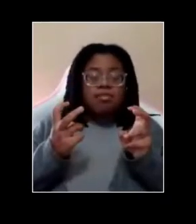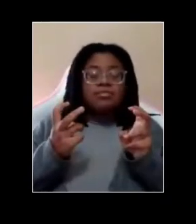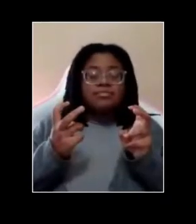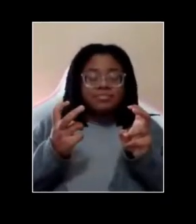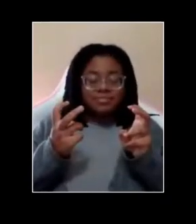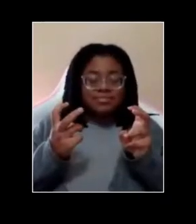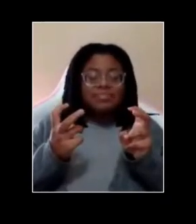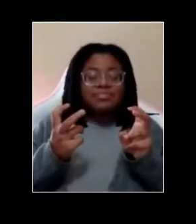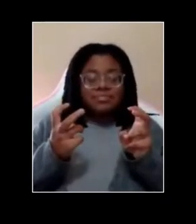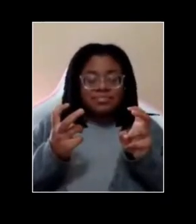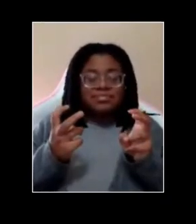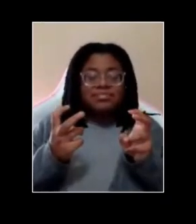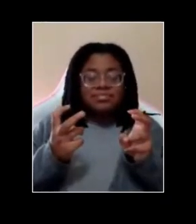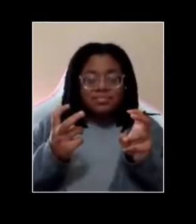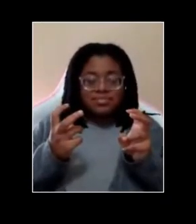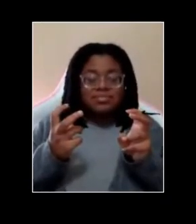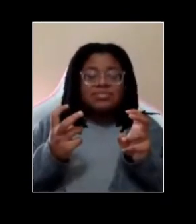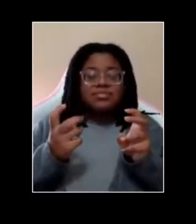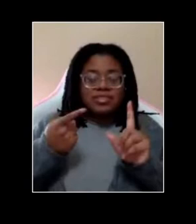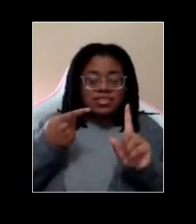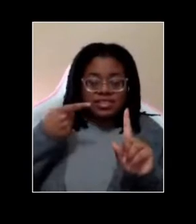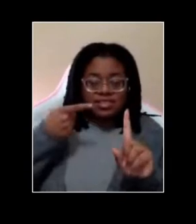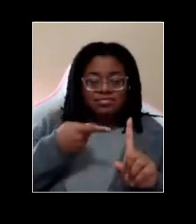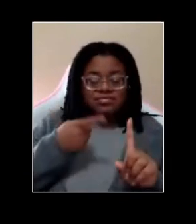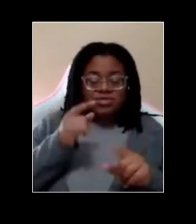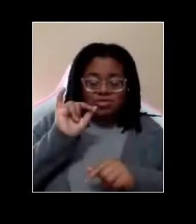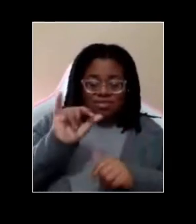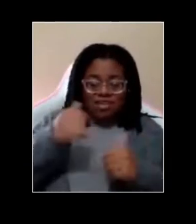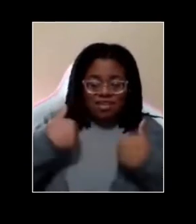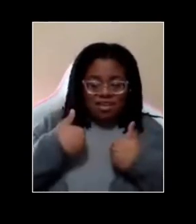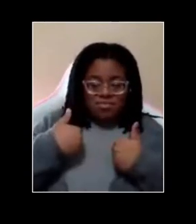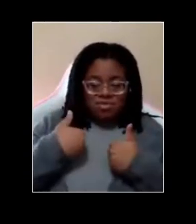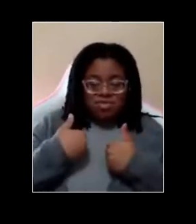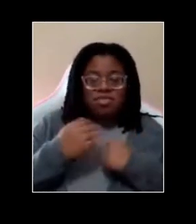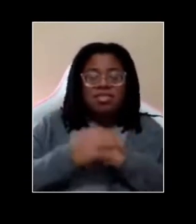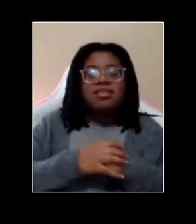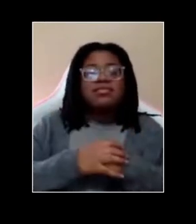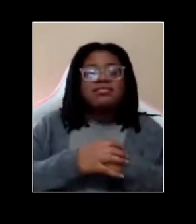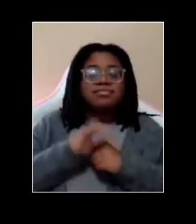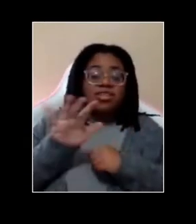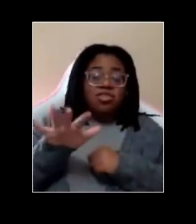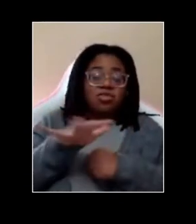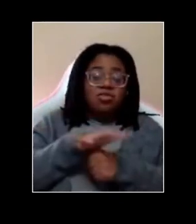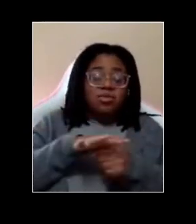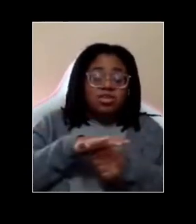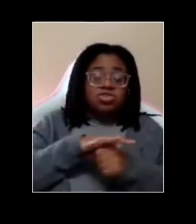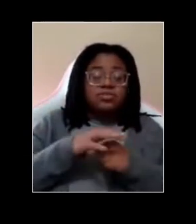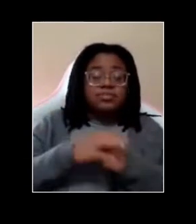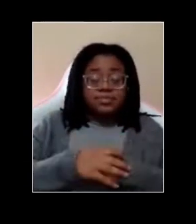really specific to that target species and the location.